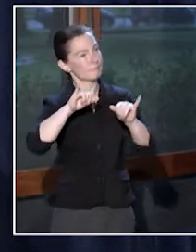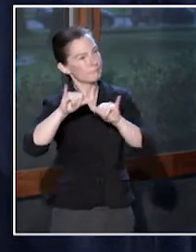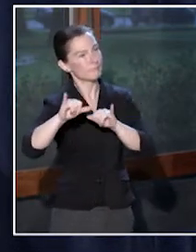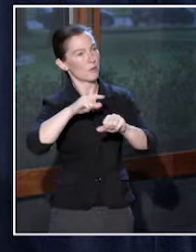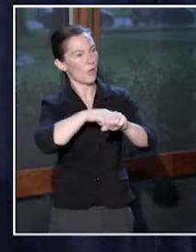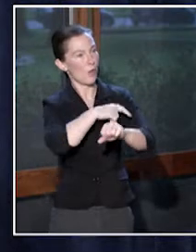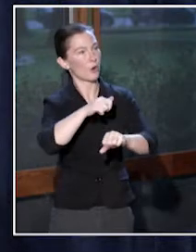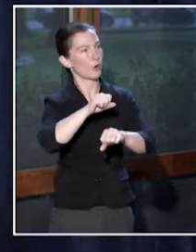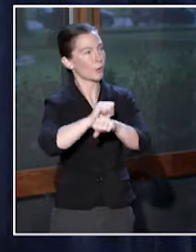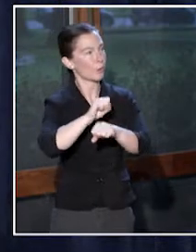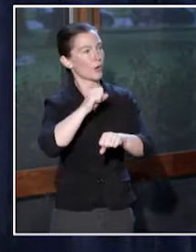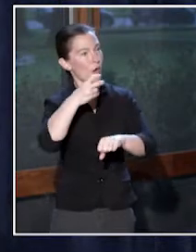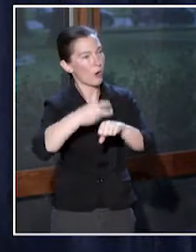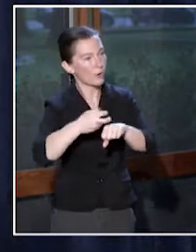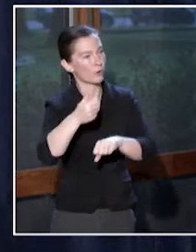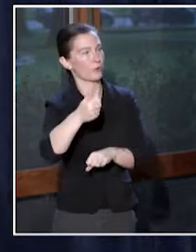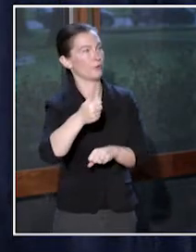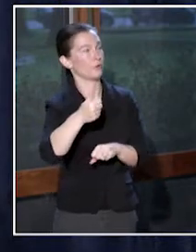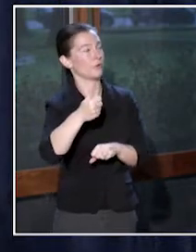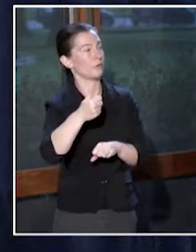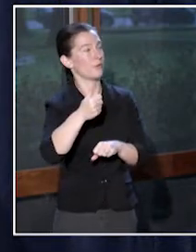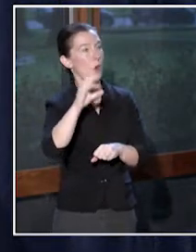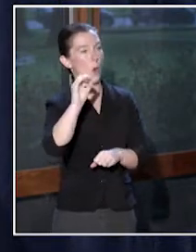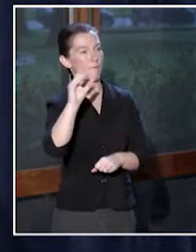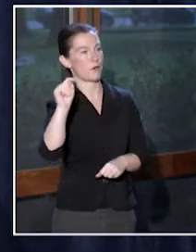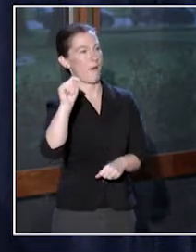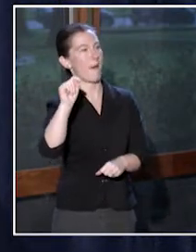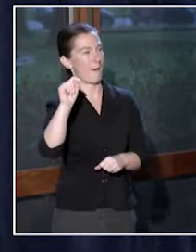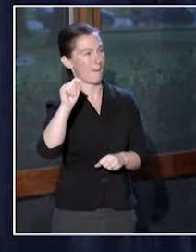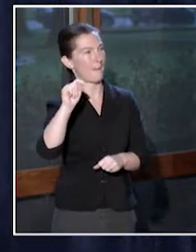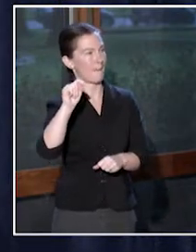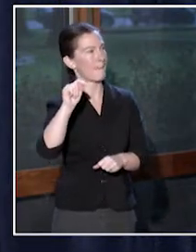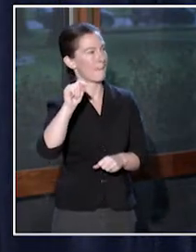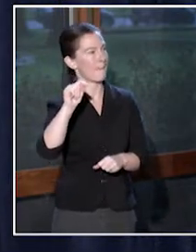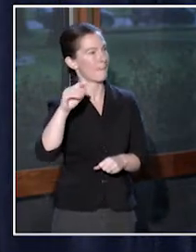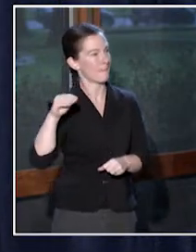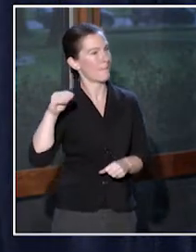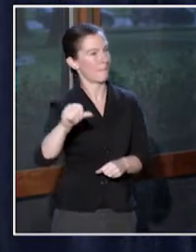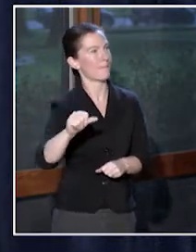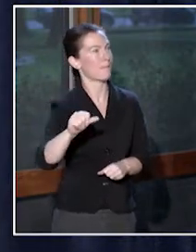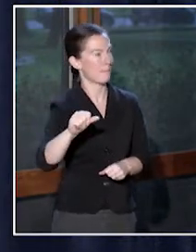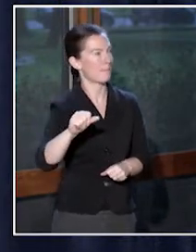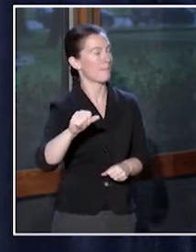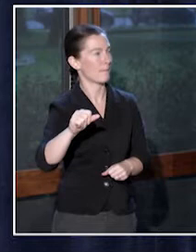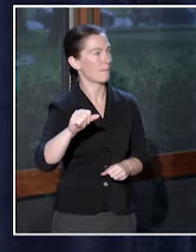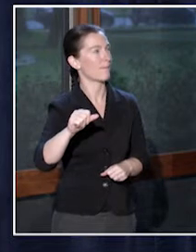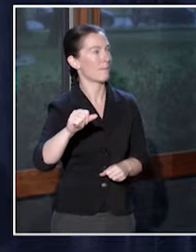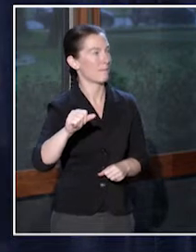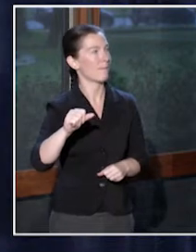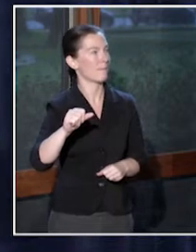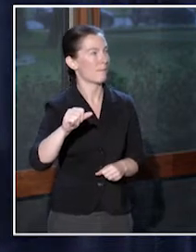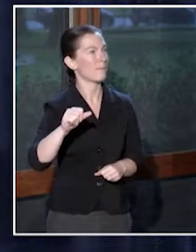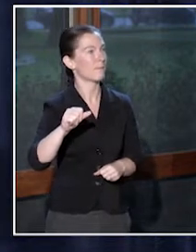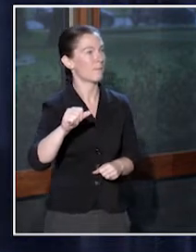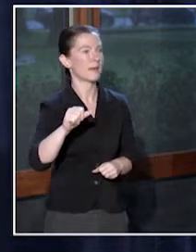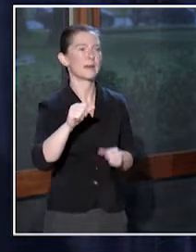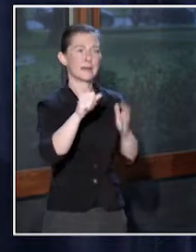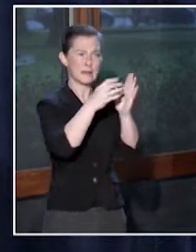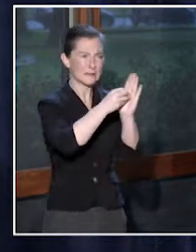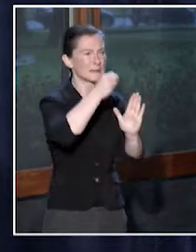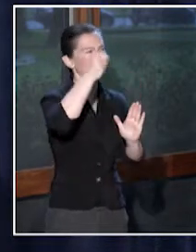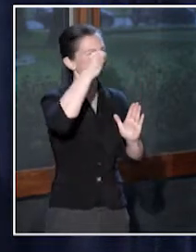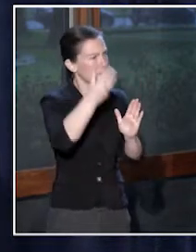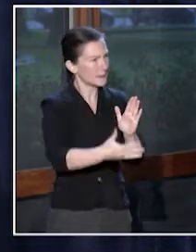And they're using overtime funds to do it. This is very cost ineffective. It's a very expensive